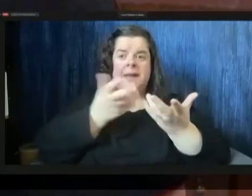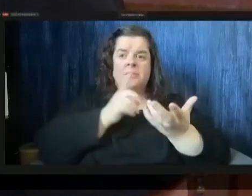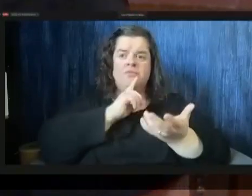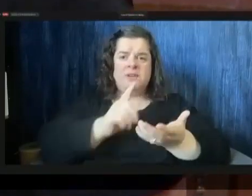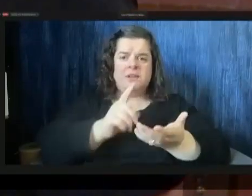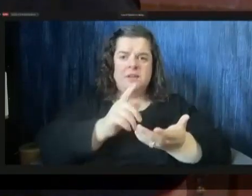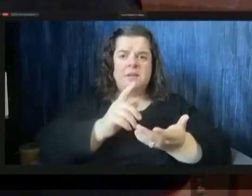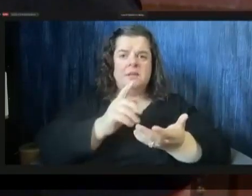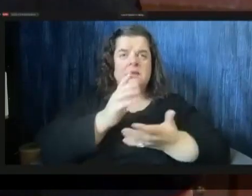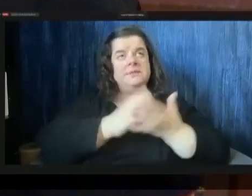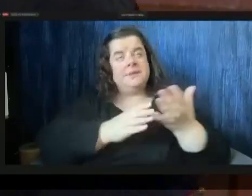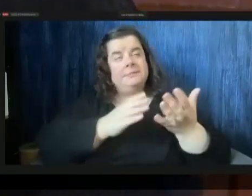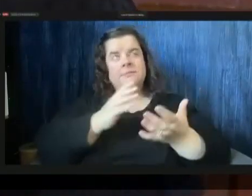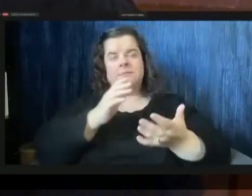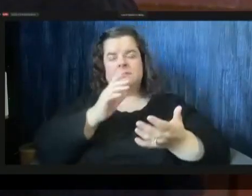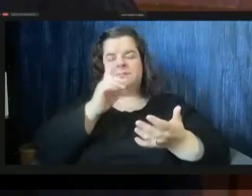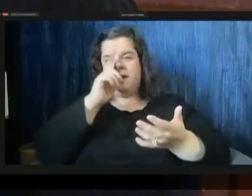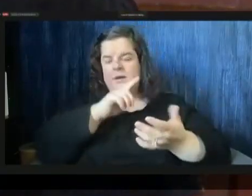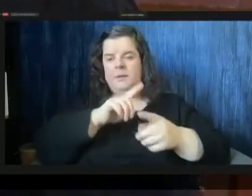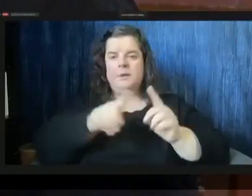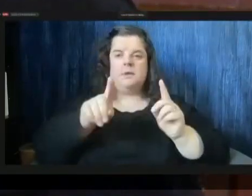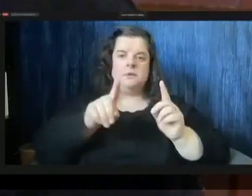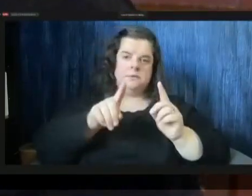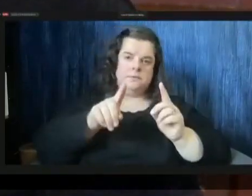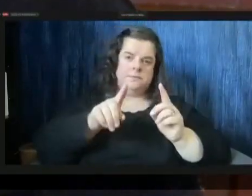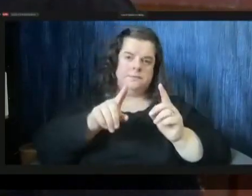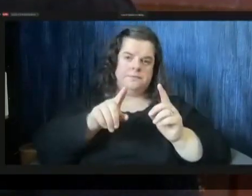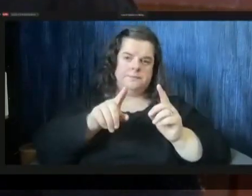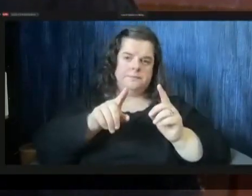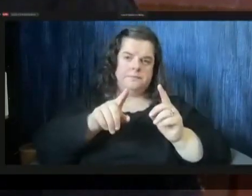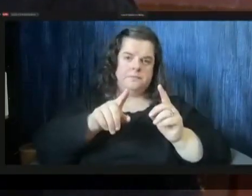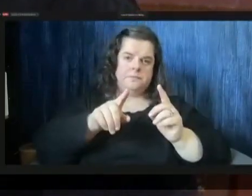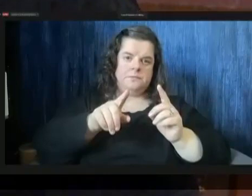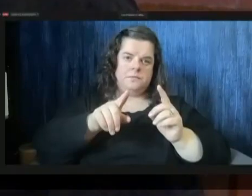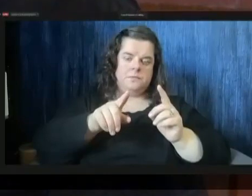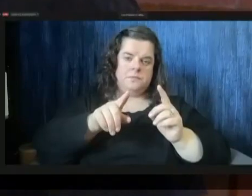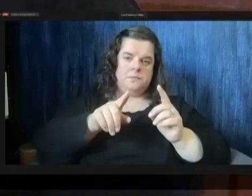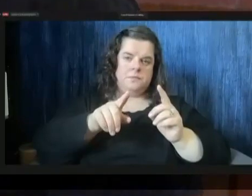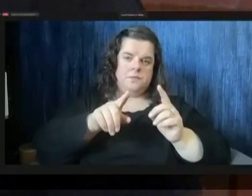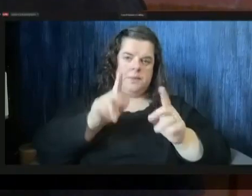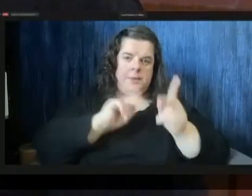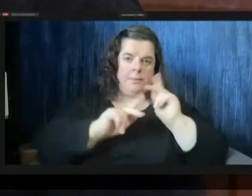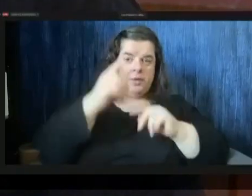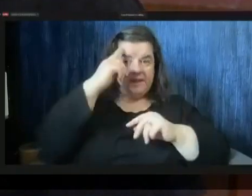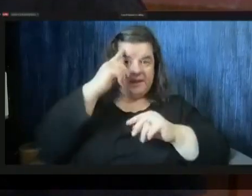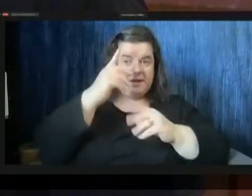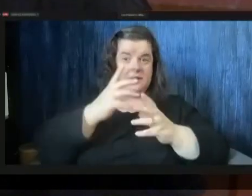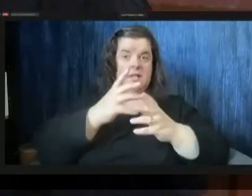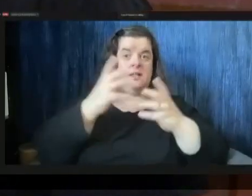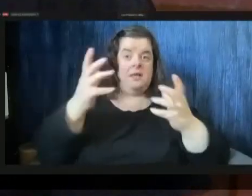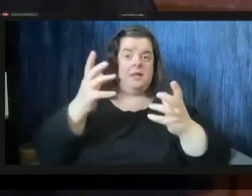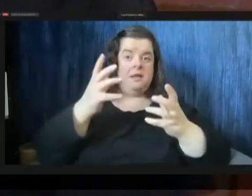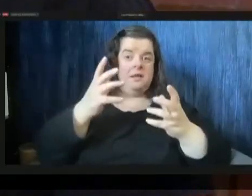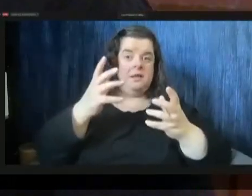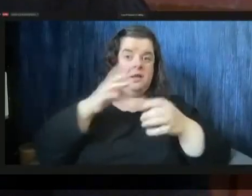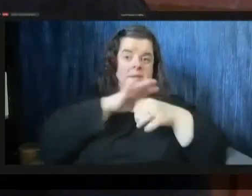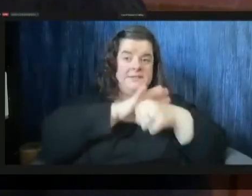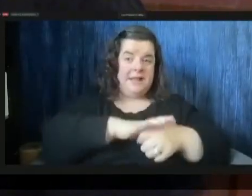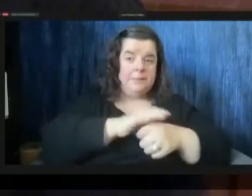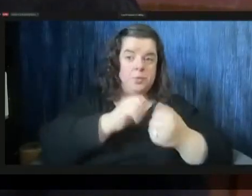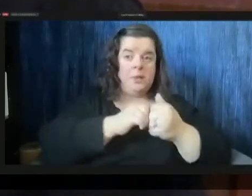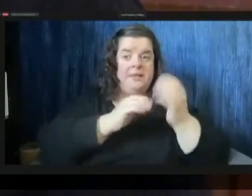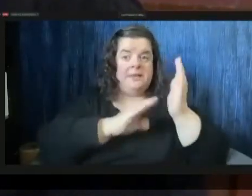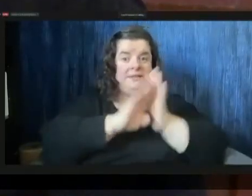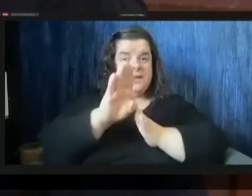invented. But, you know, like, you know, so like folks think that there's a lot of, you know, we're getting slammed with development, which is, you know,